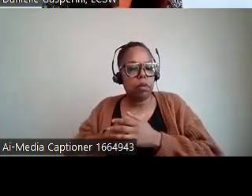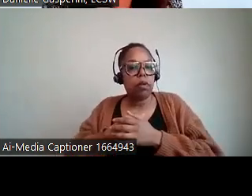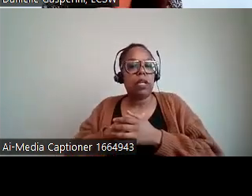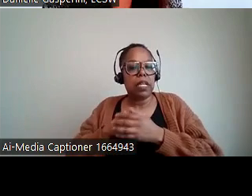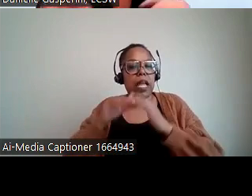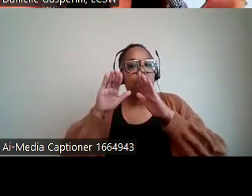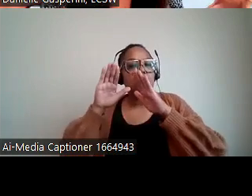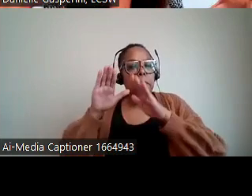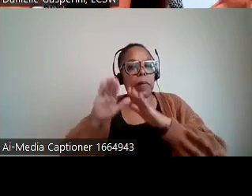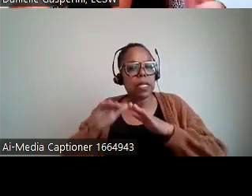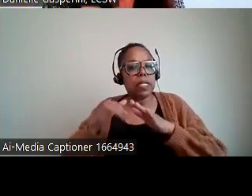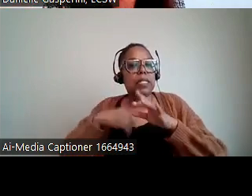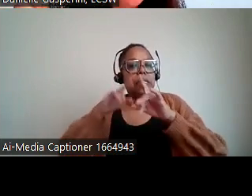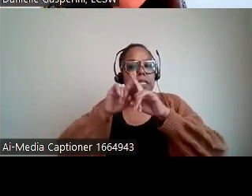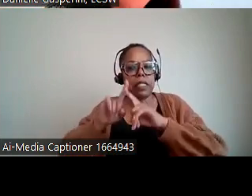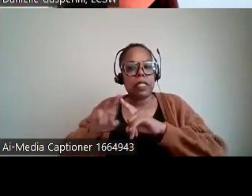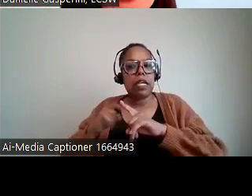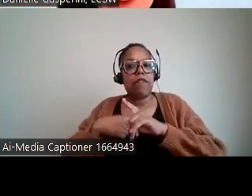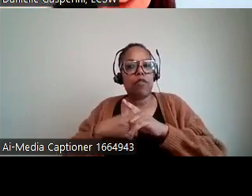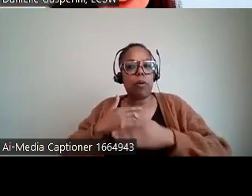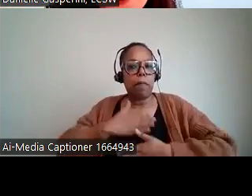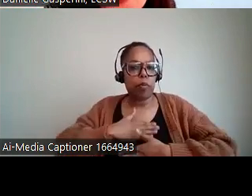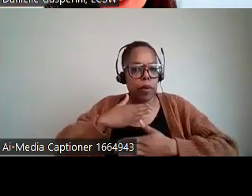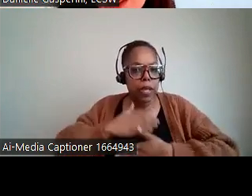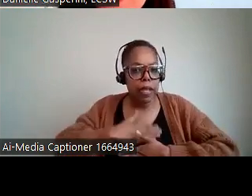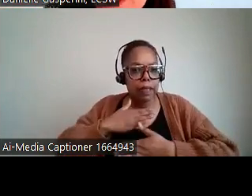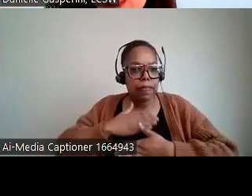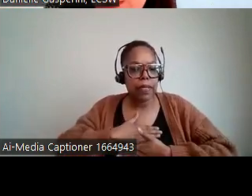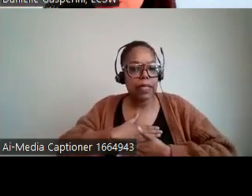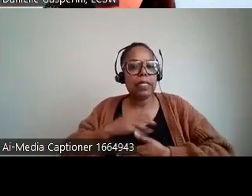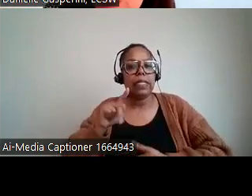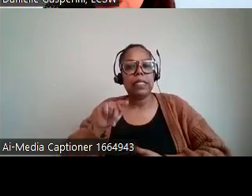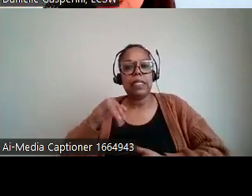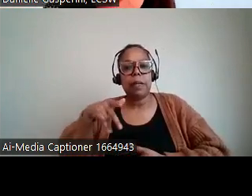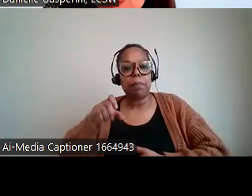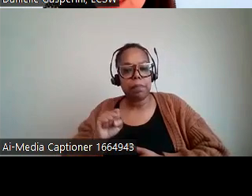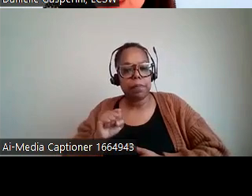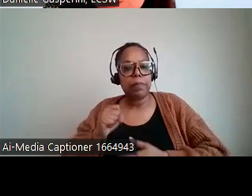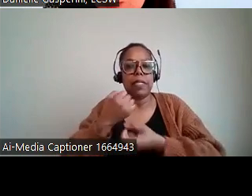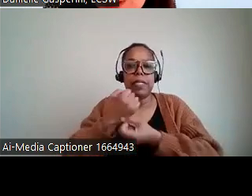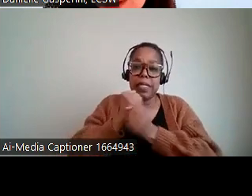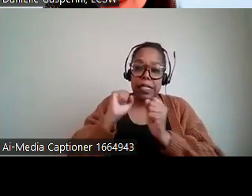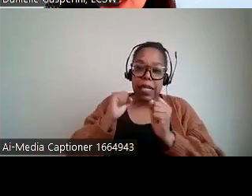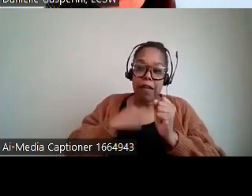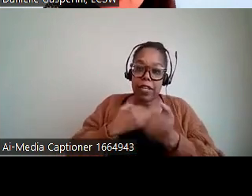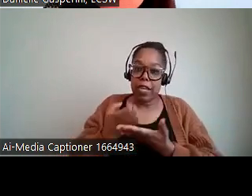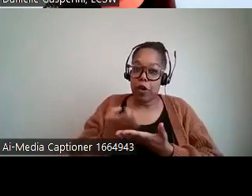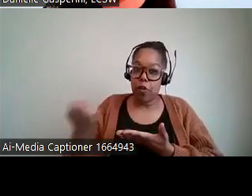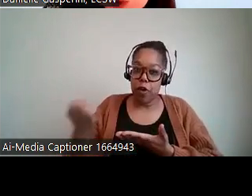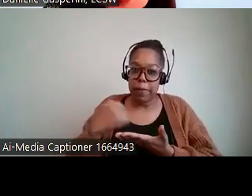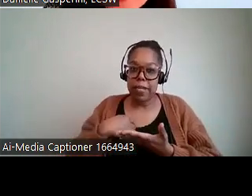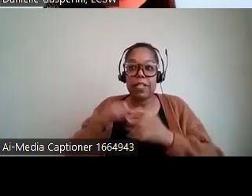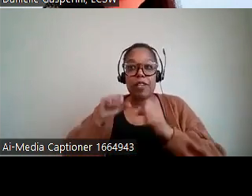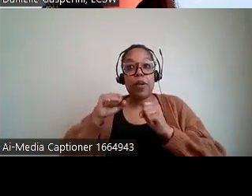amazing spheres that we teach some breathing techniques. We have safety equipment that families can put on cabinets